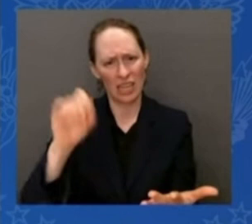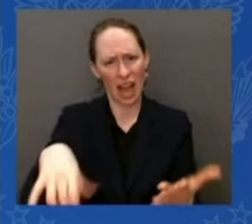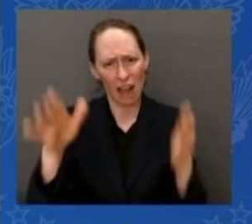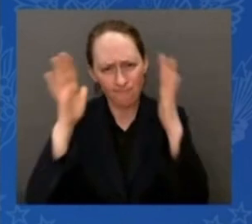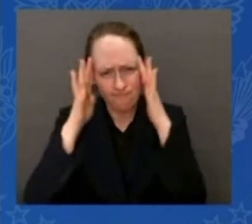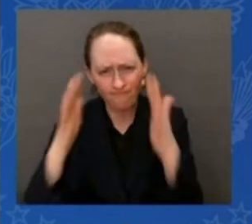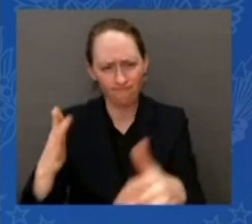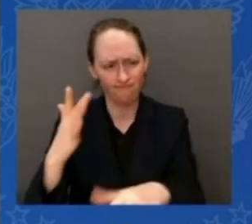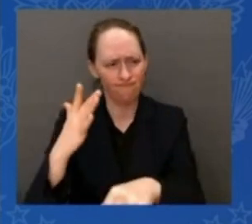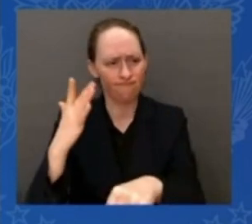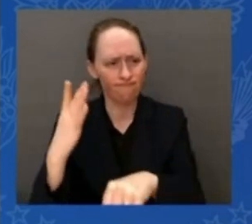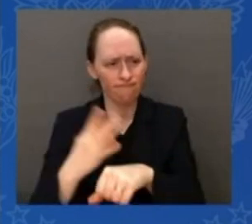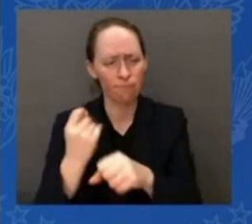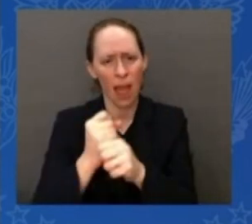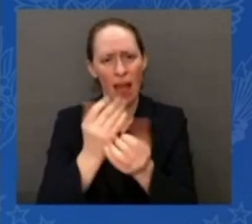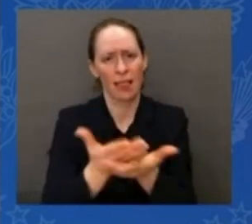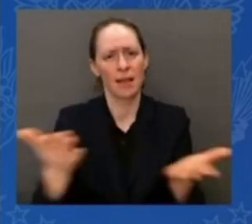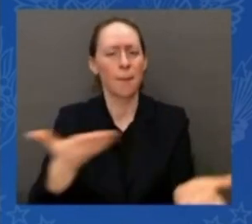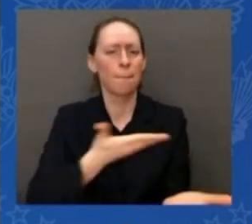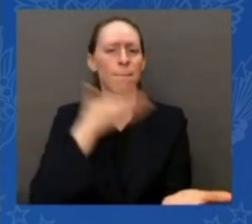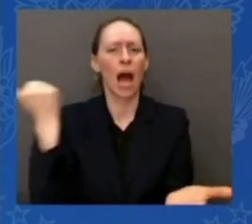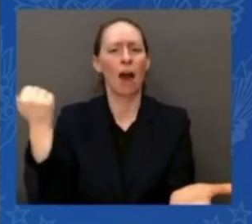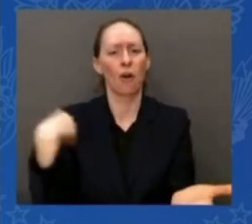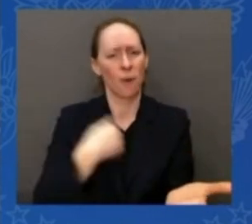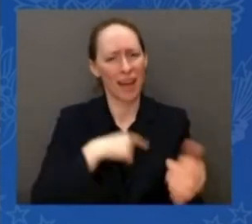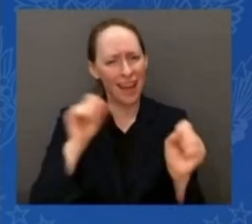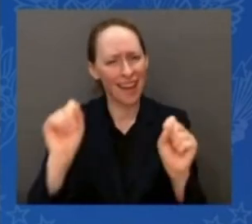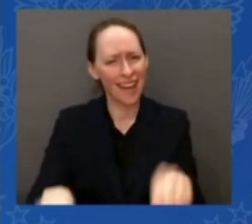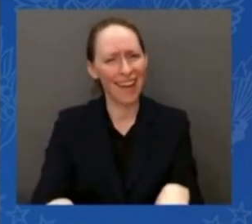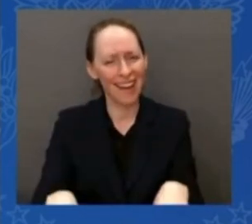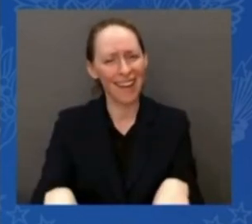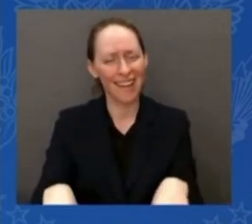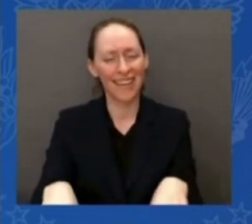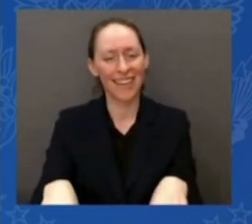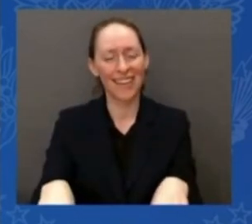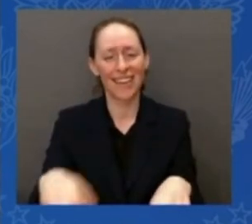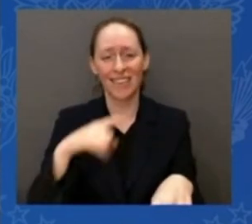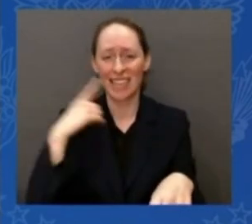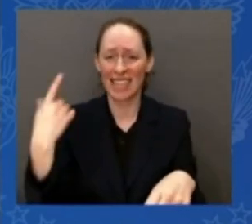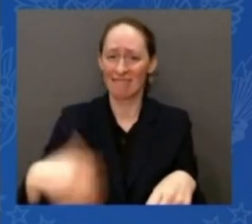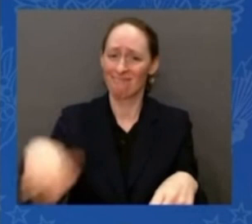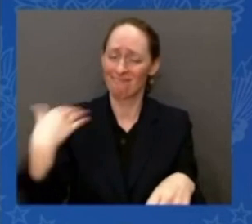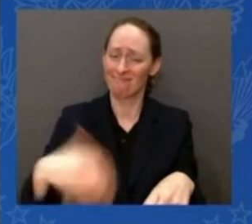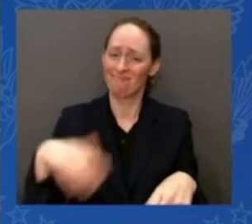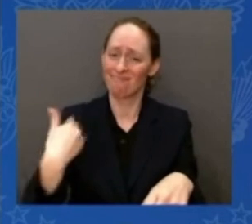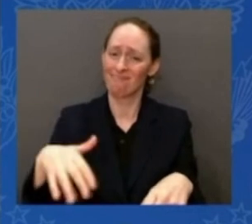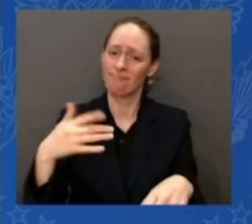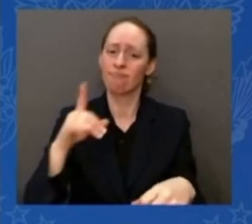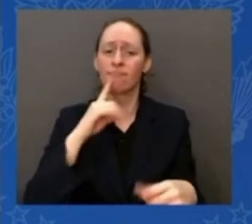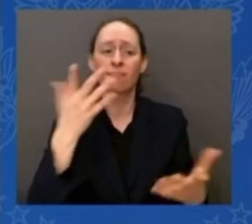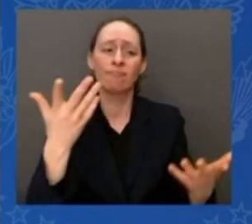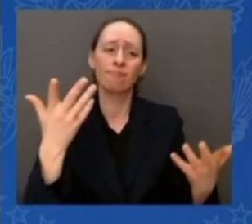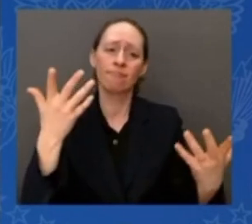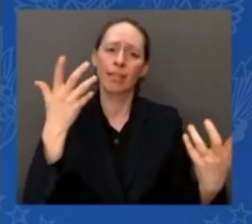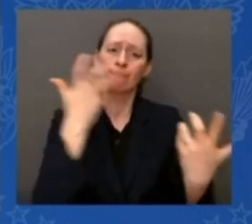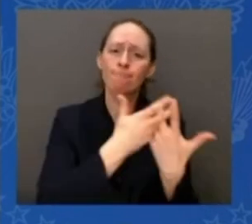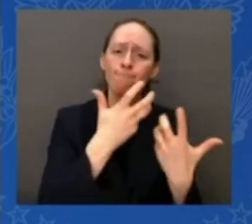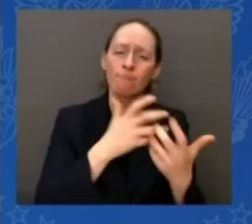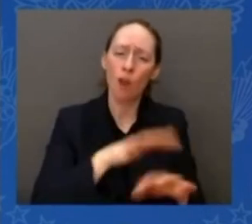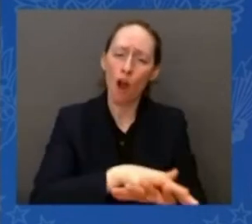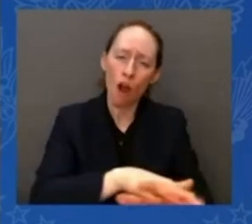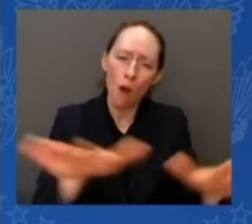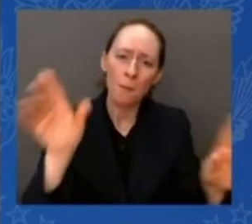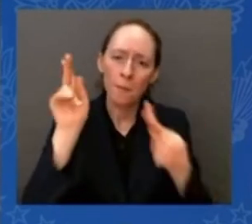are totally consistent with everything about what this country's about. And I'm just anxious to get finish the job here. And so thank